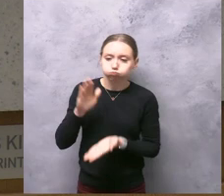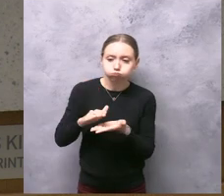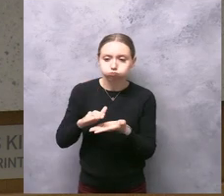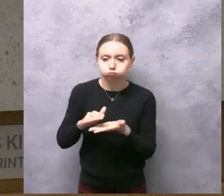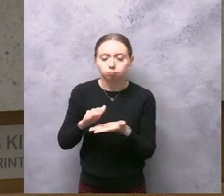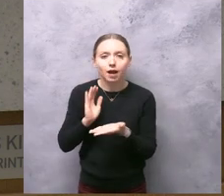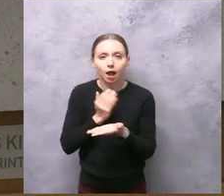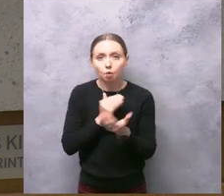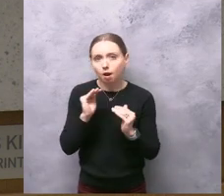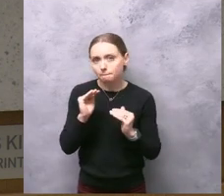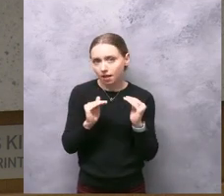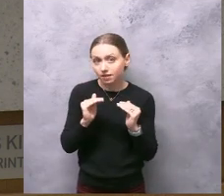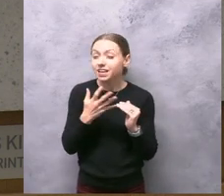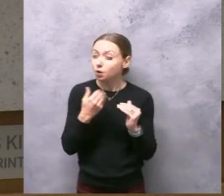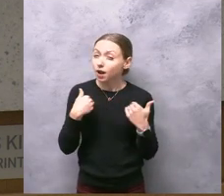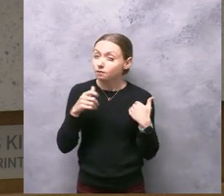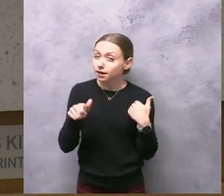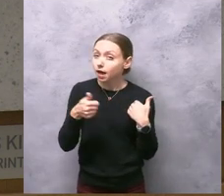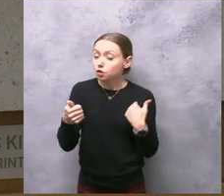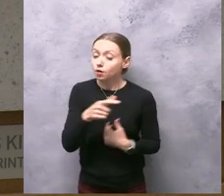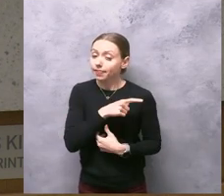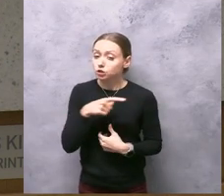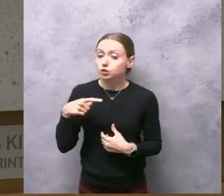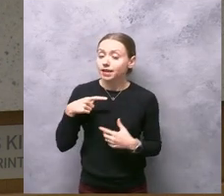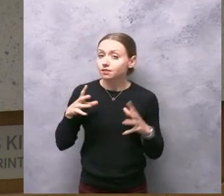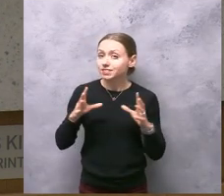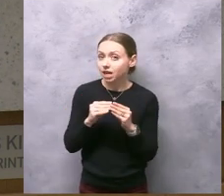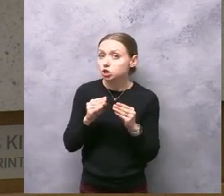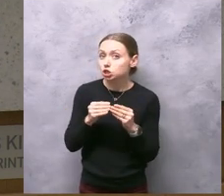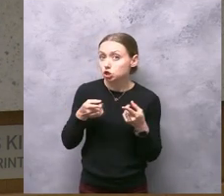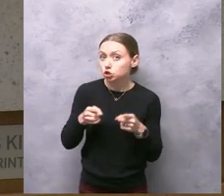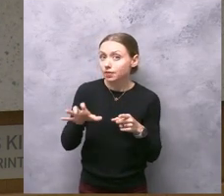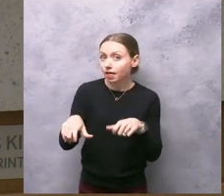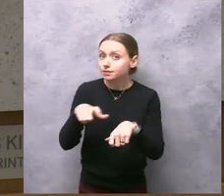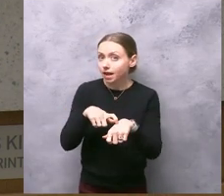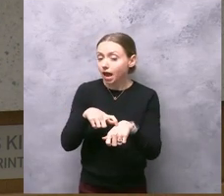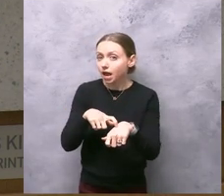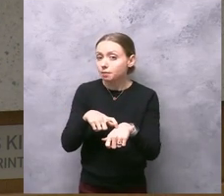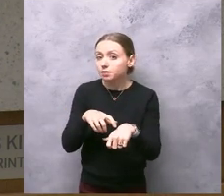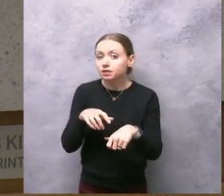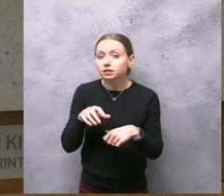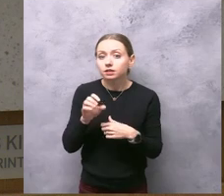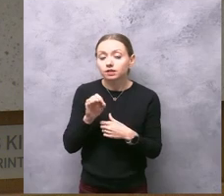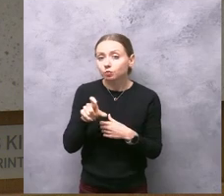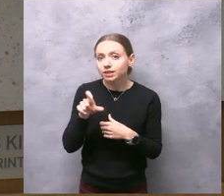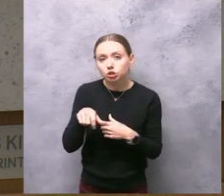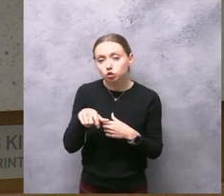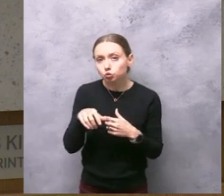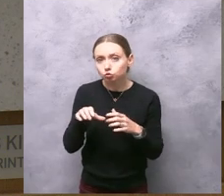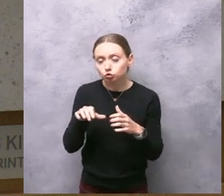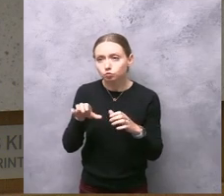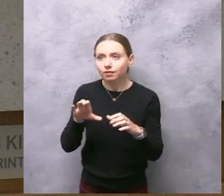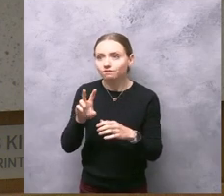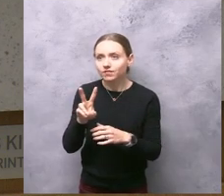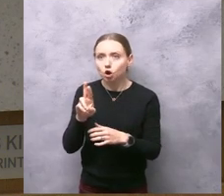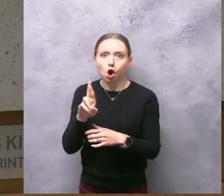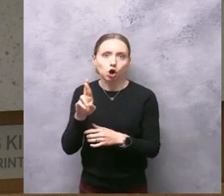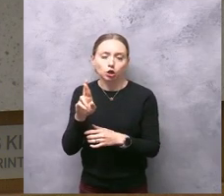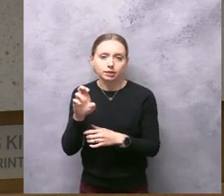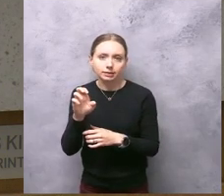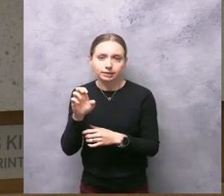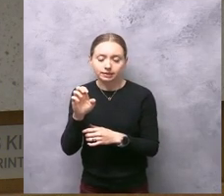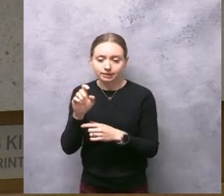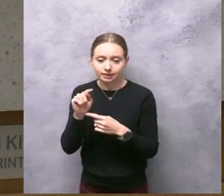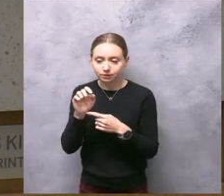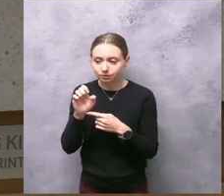session in the middle of there, an opportunity if we need to go for a VAT or E to our taxpayers and other negotiations we have